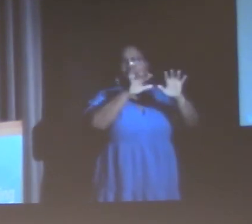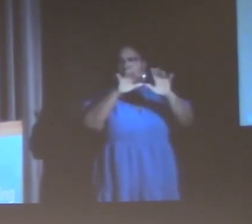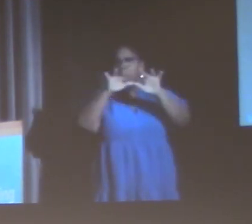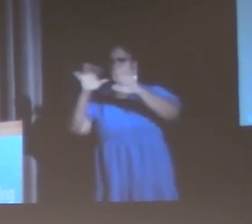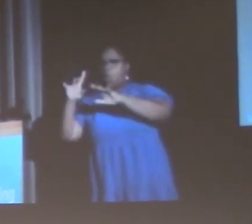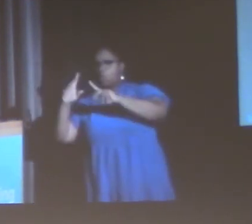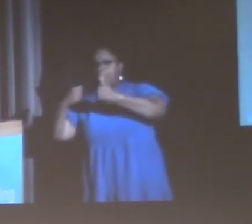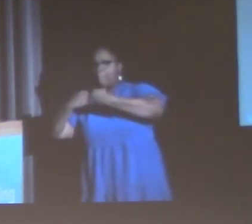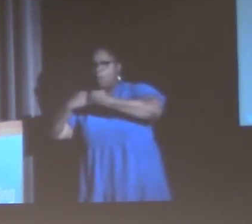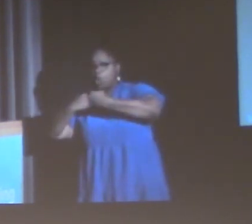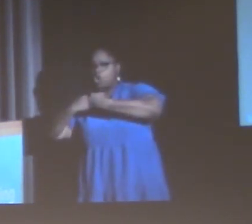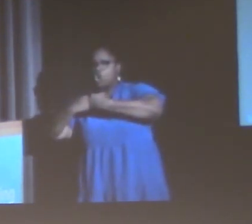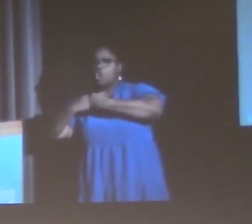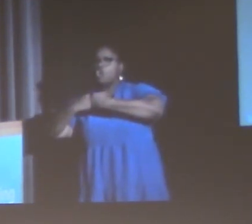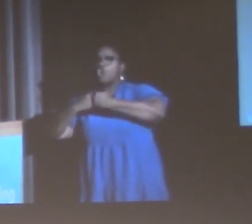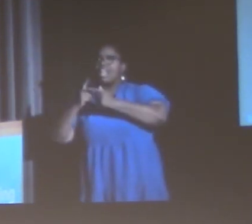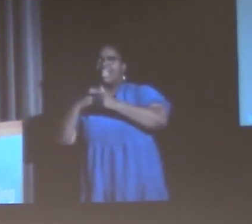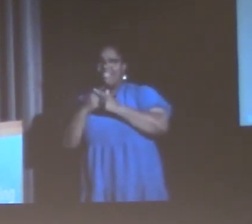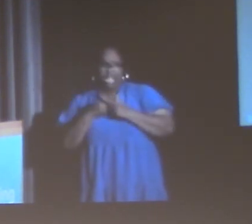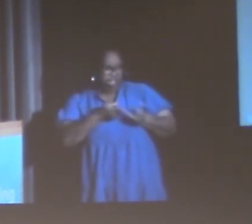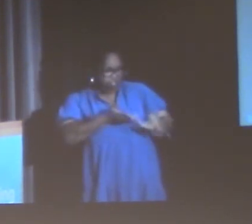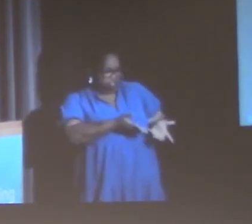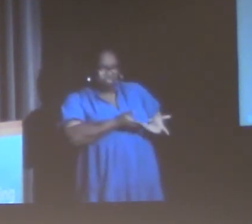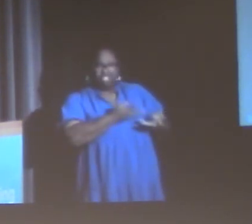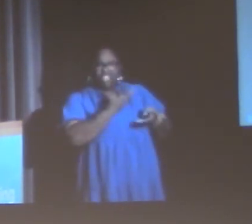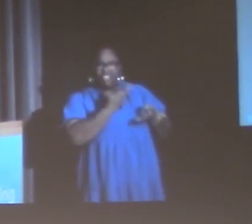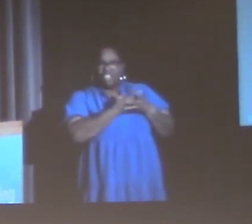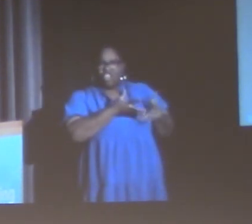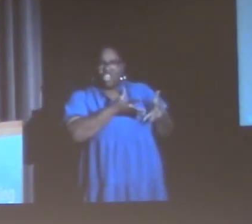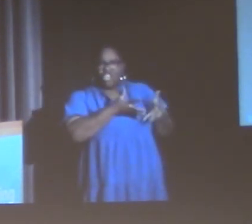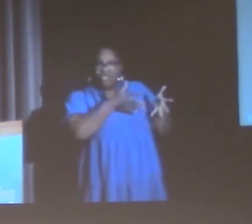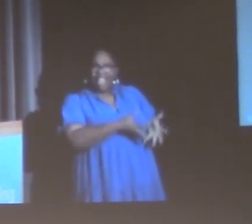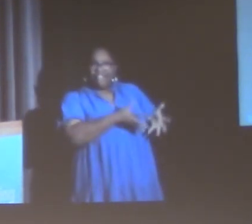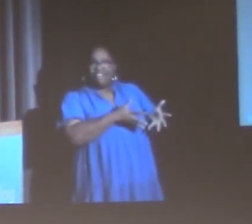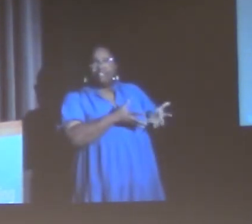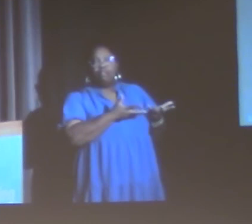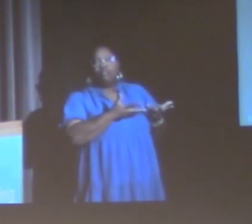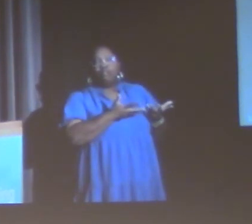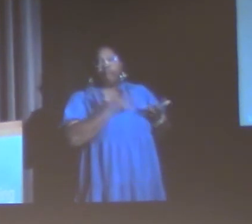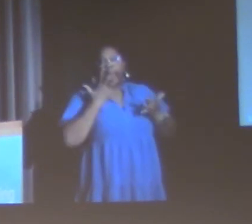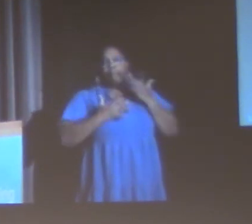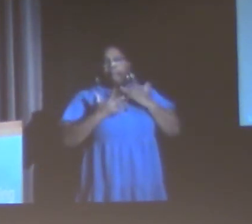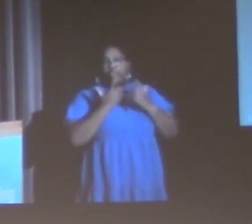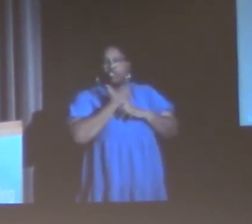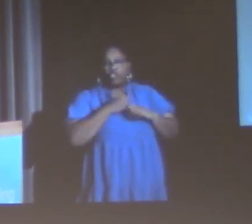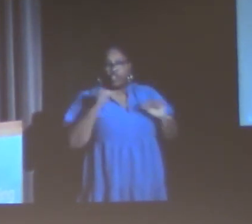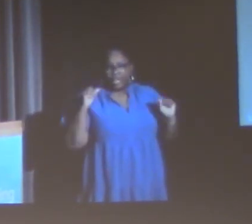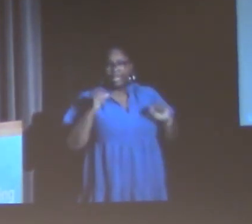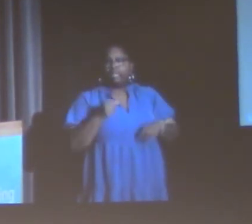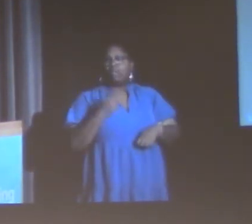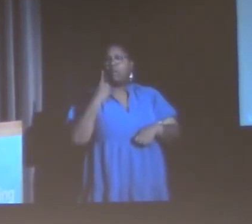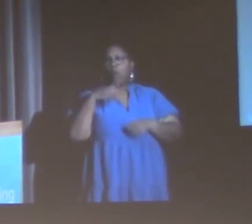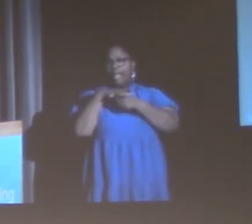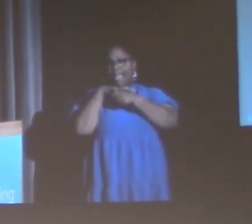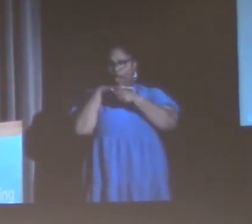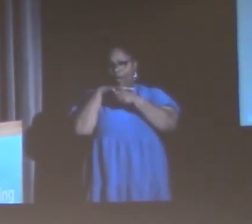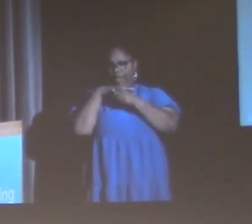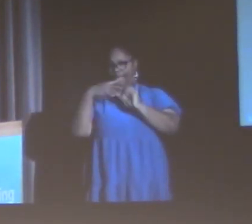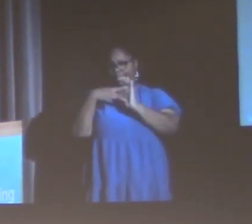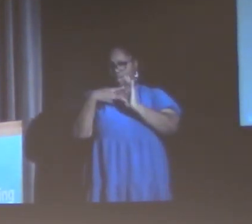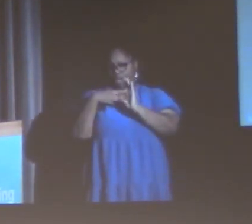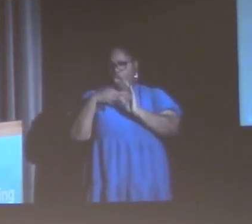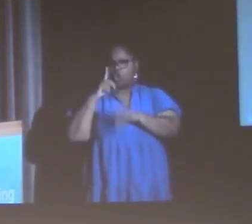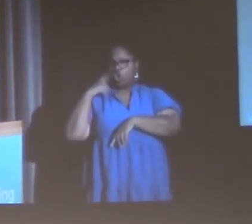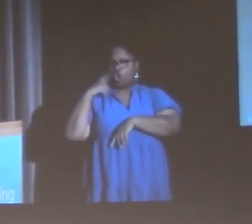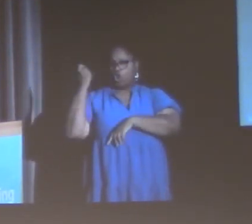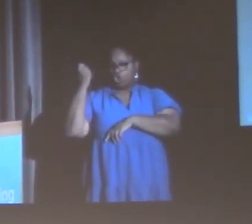with a bare minimum security. So even in Hasaki, which is in the Kurdish region in Syria, they attack, some sleeper